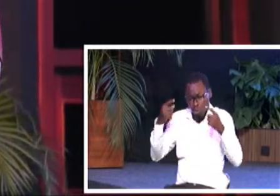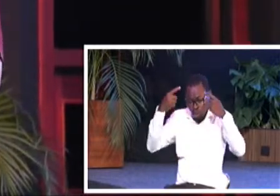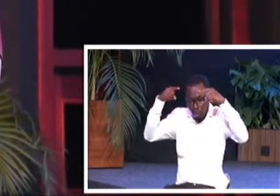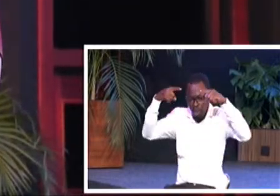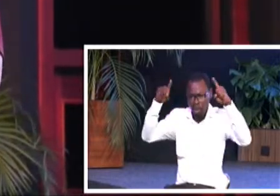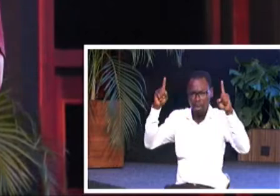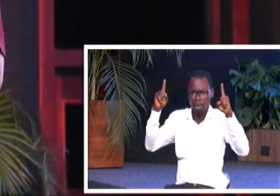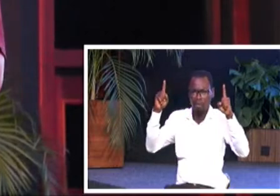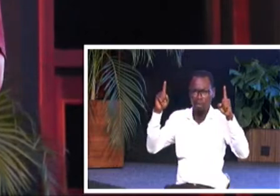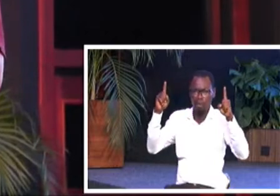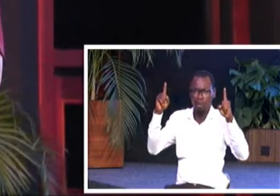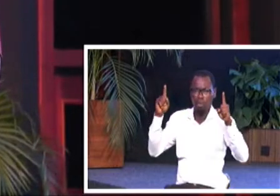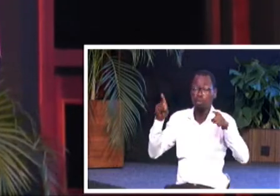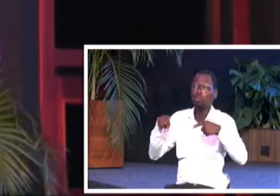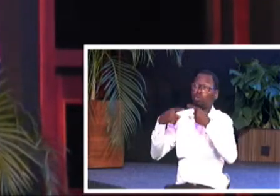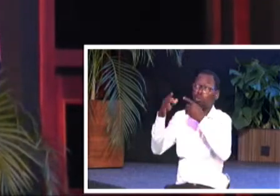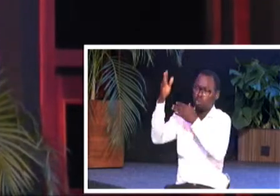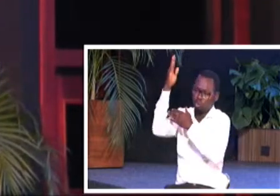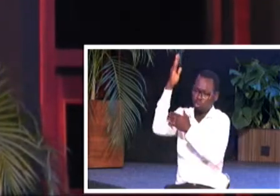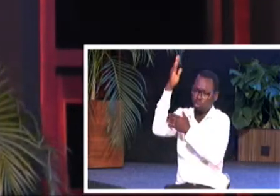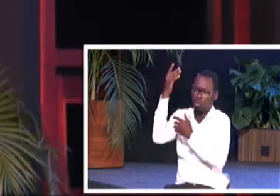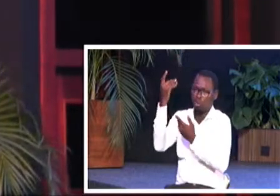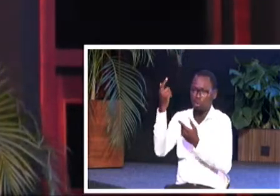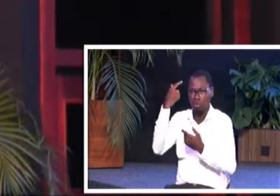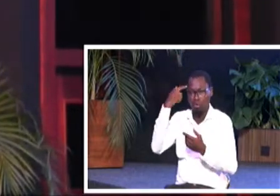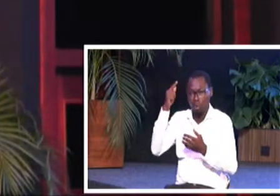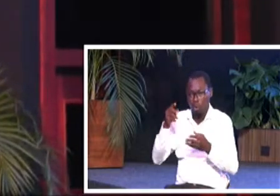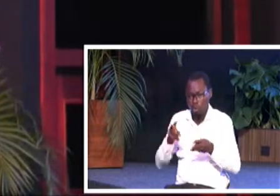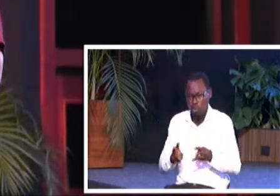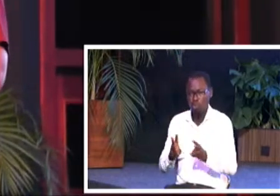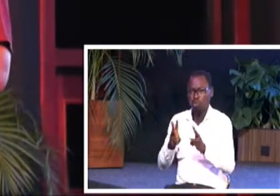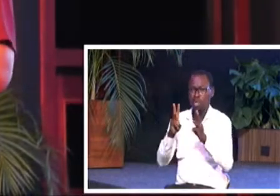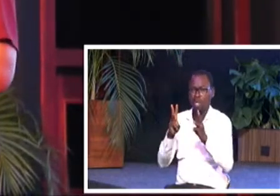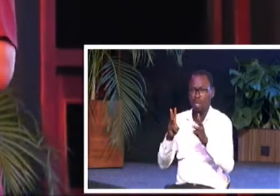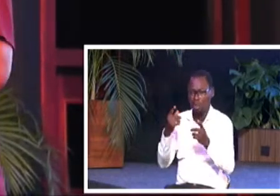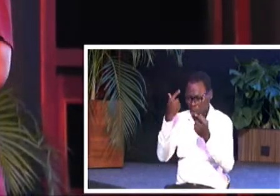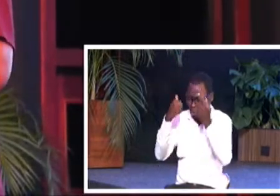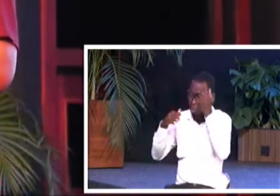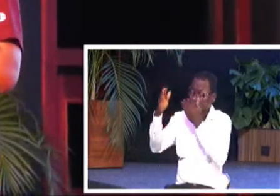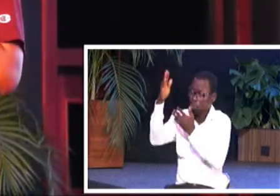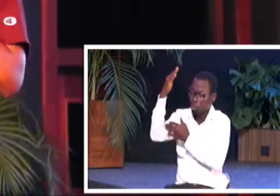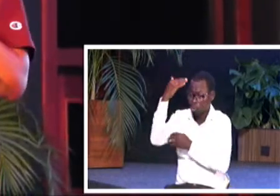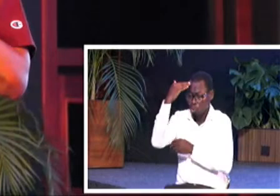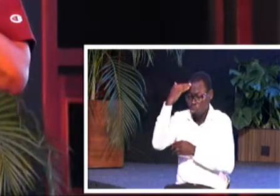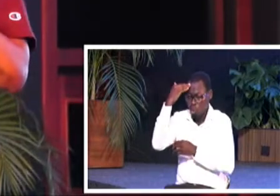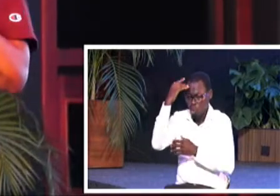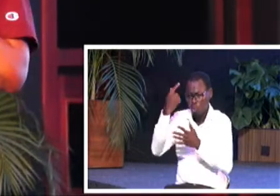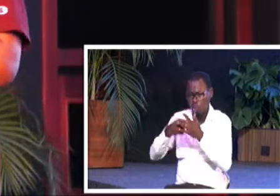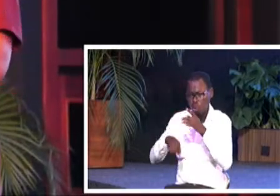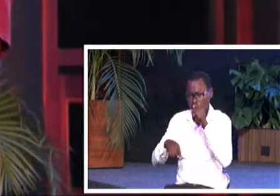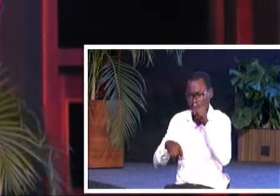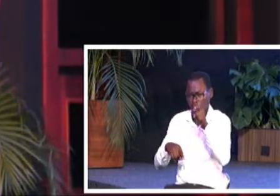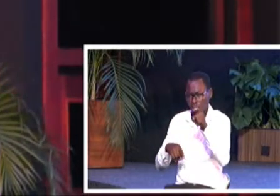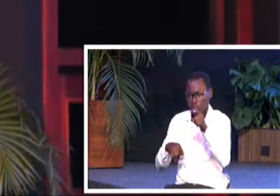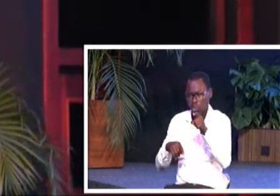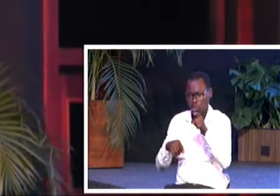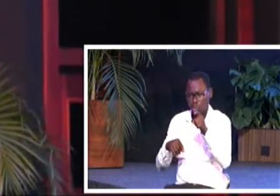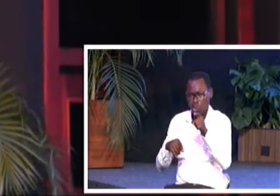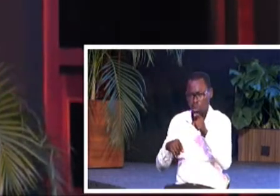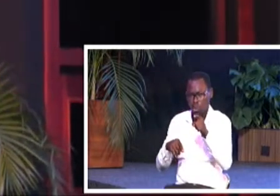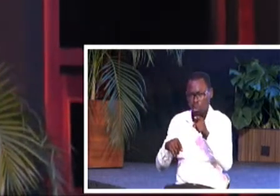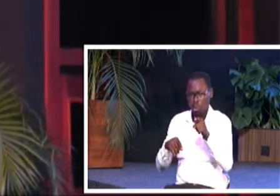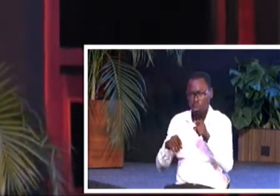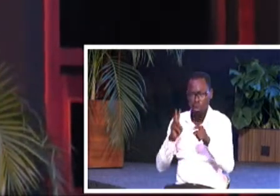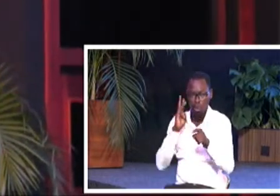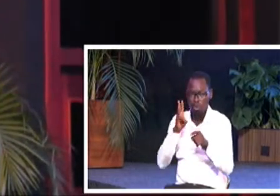God for direction, as He knows what you will be